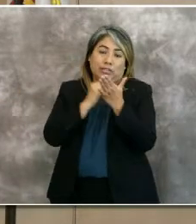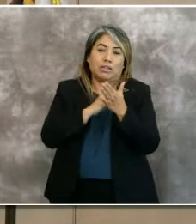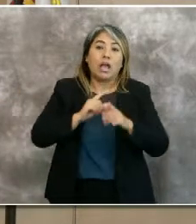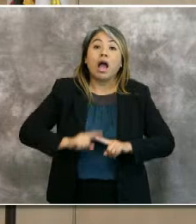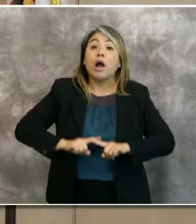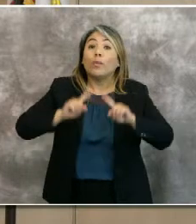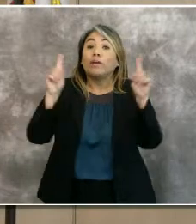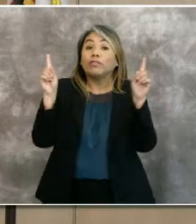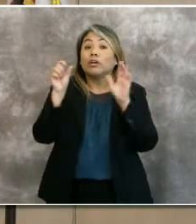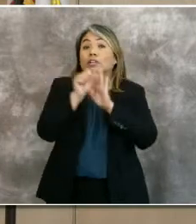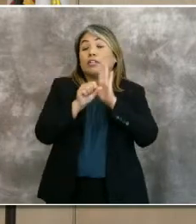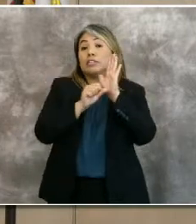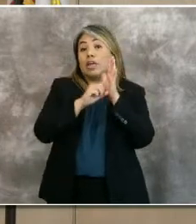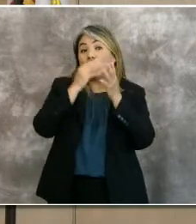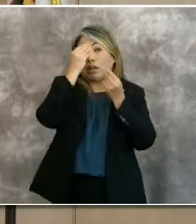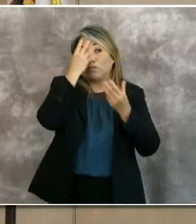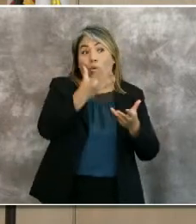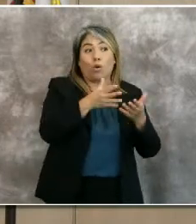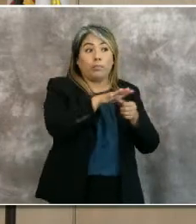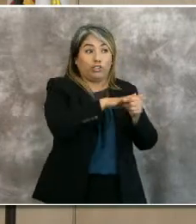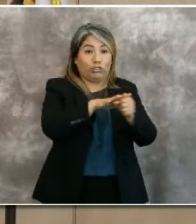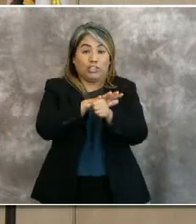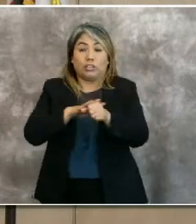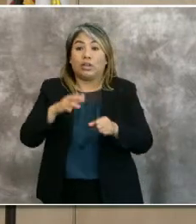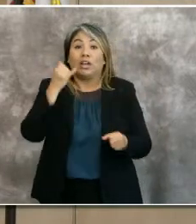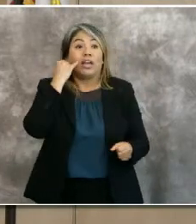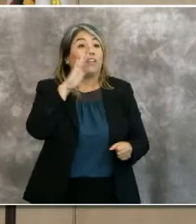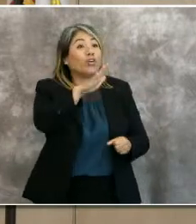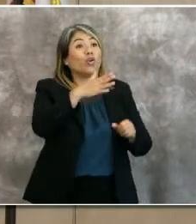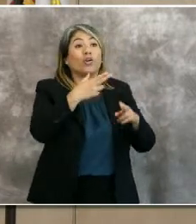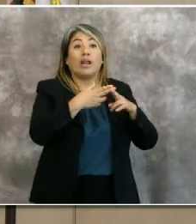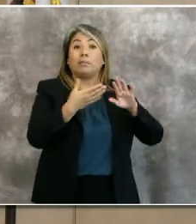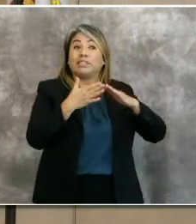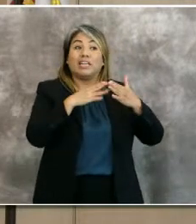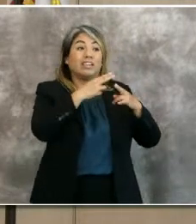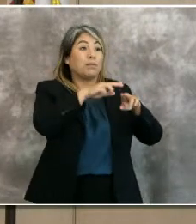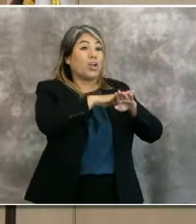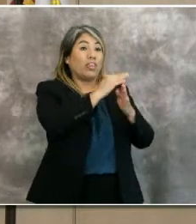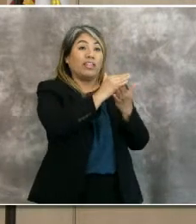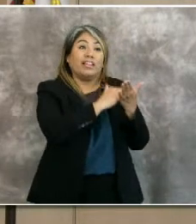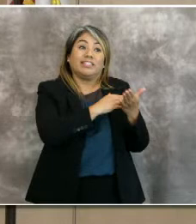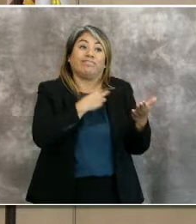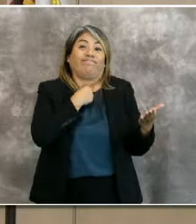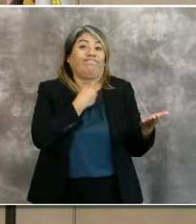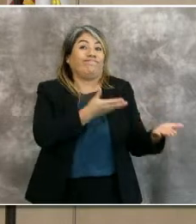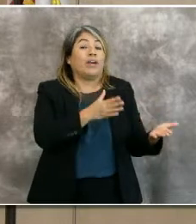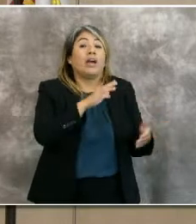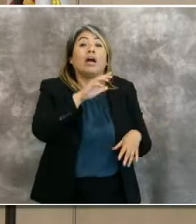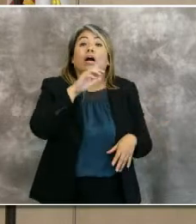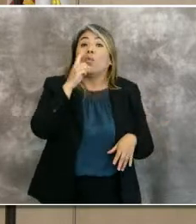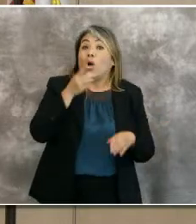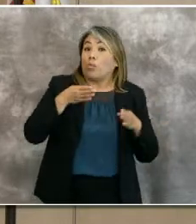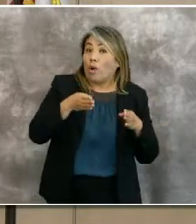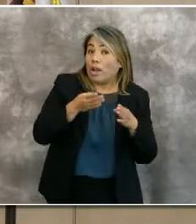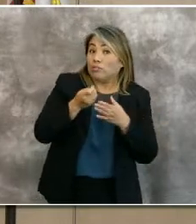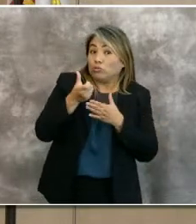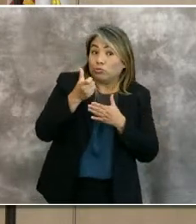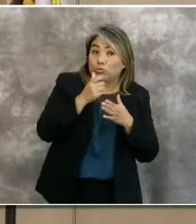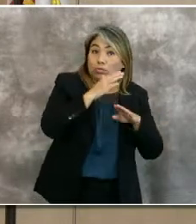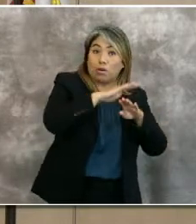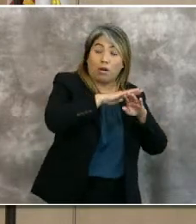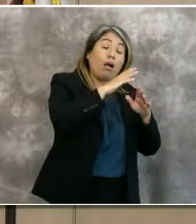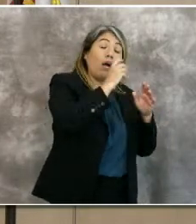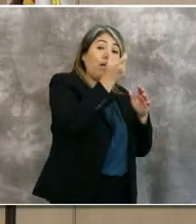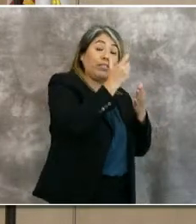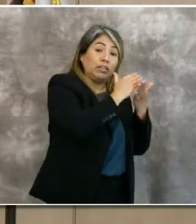has informed jurisdictions, once you're on the list, you're on the list. The only thing that getting off the list helps you to do